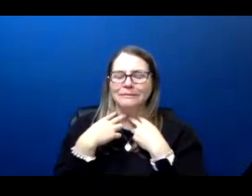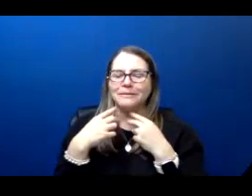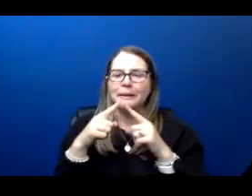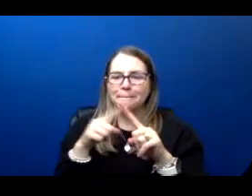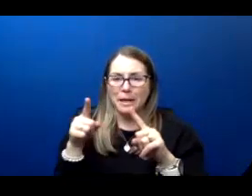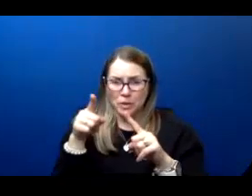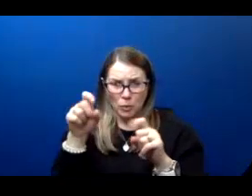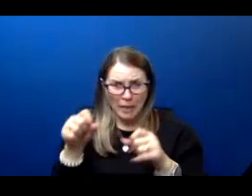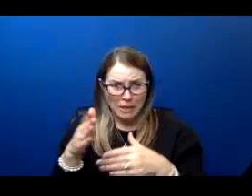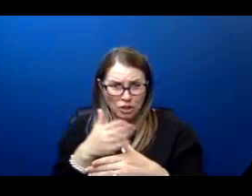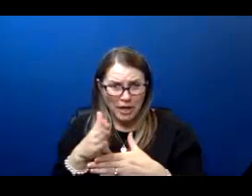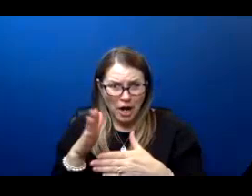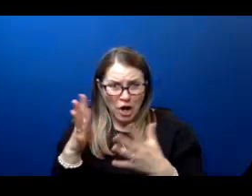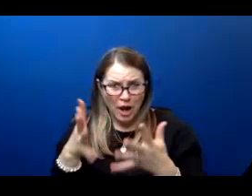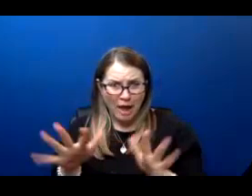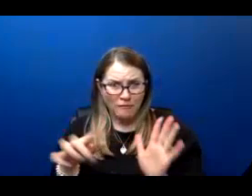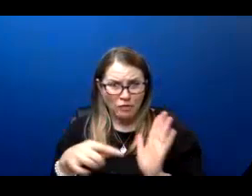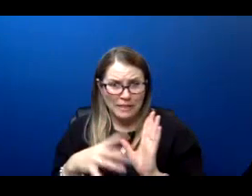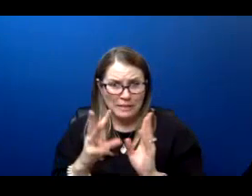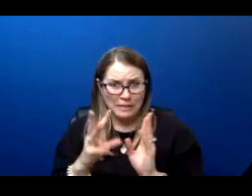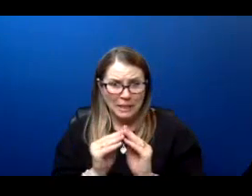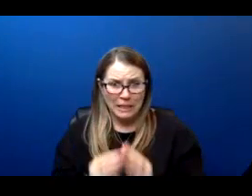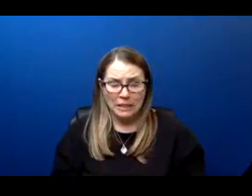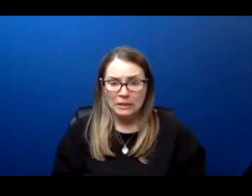shared after this meeting?